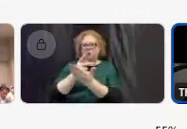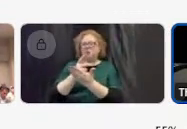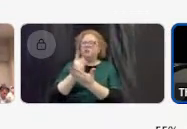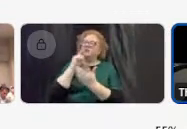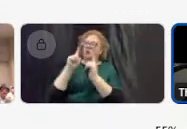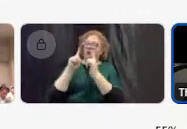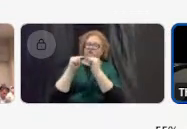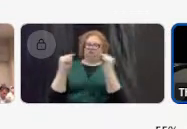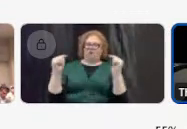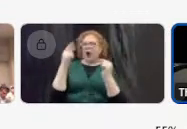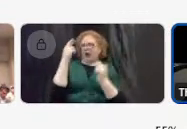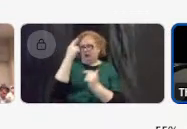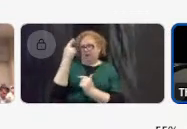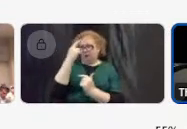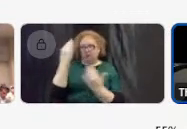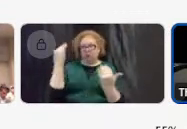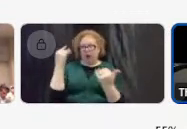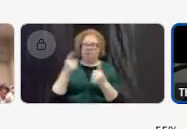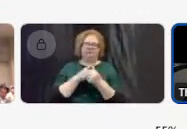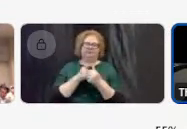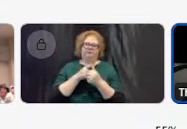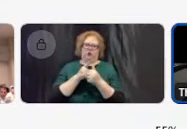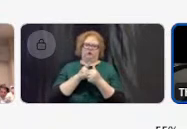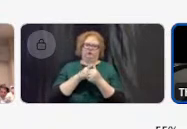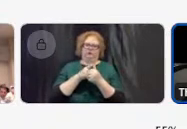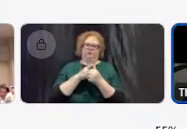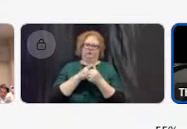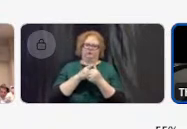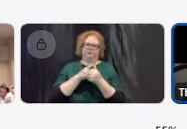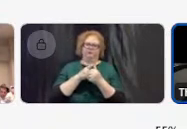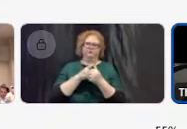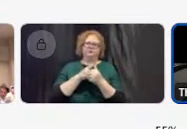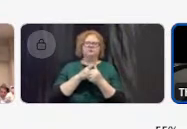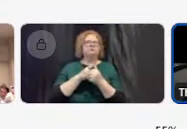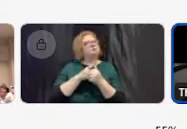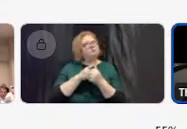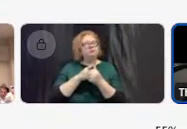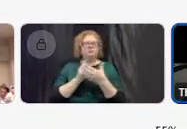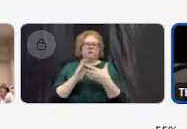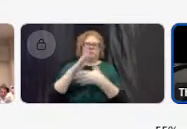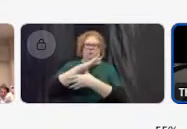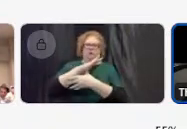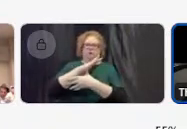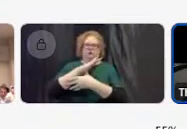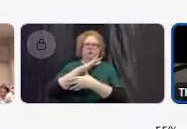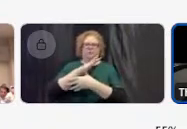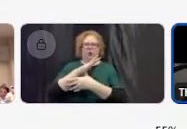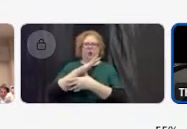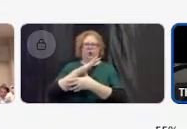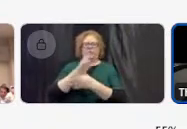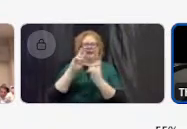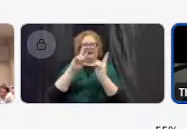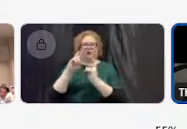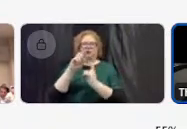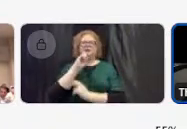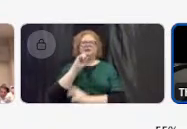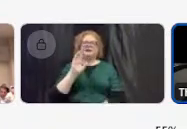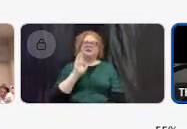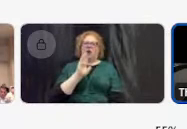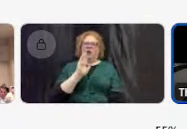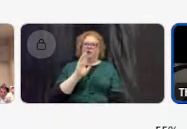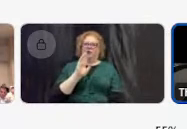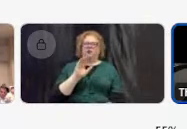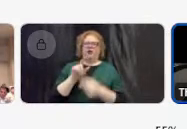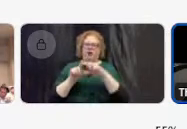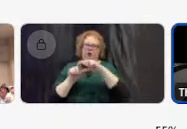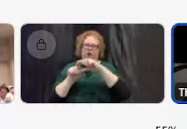with the first. The principal issue we object to is the realignment of the